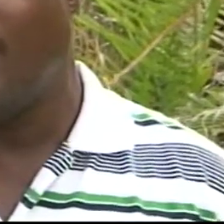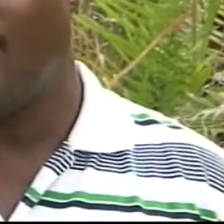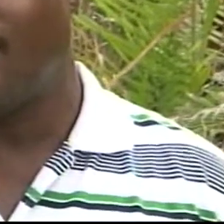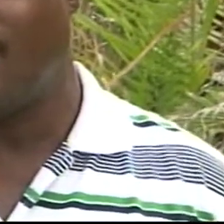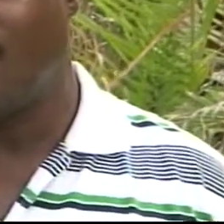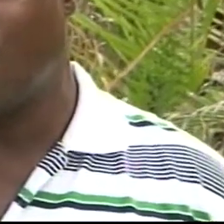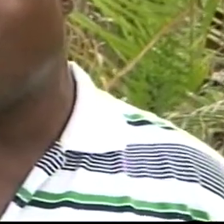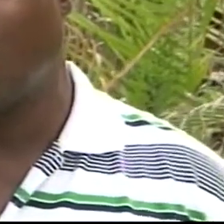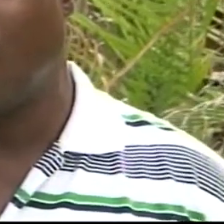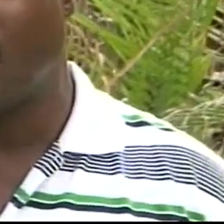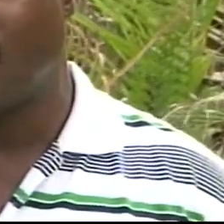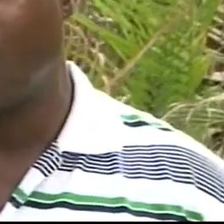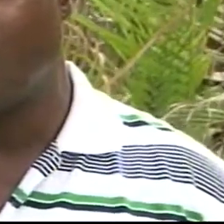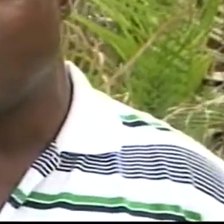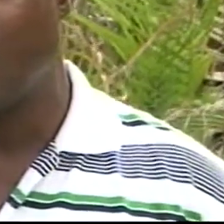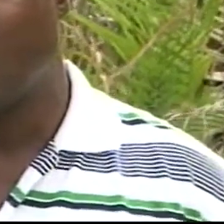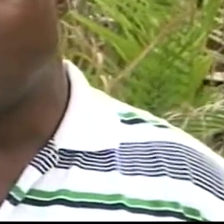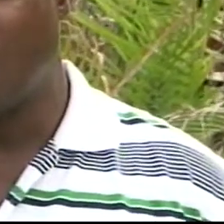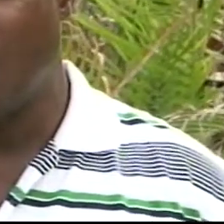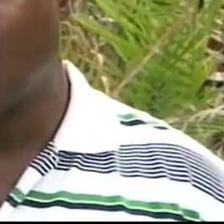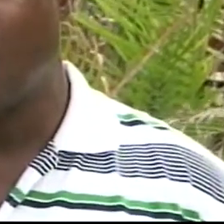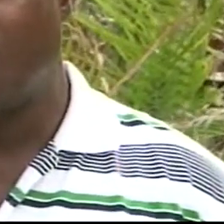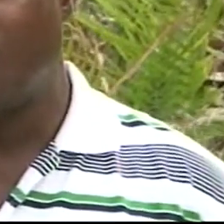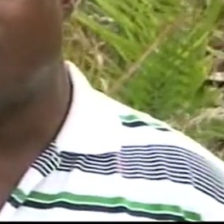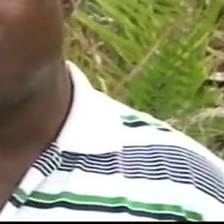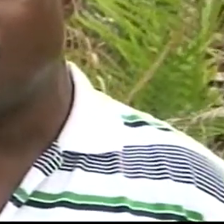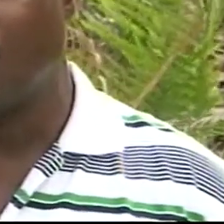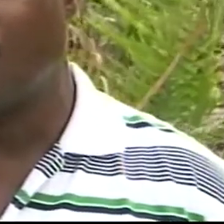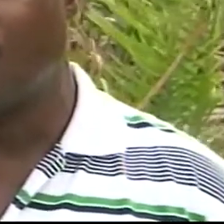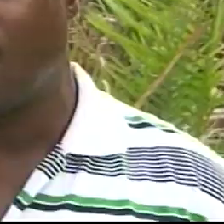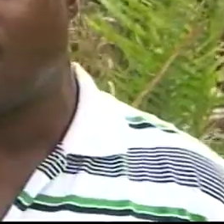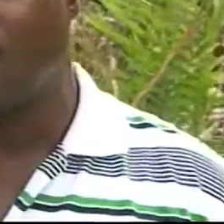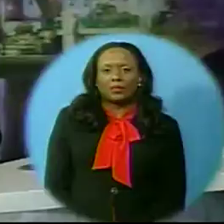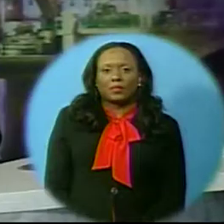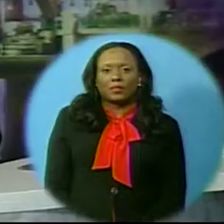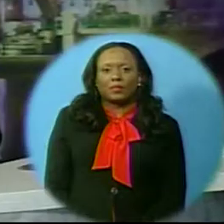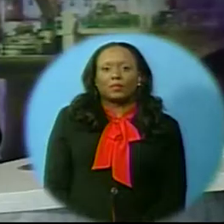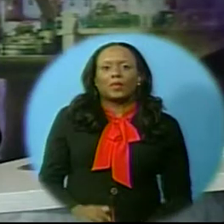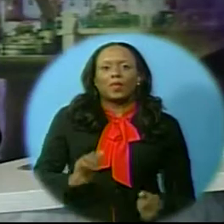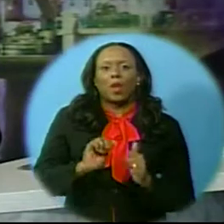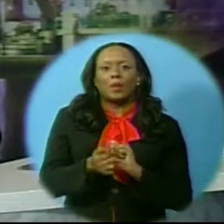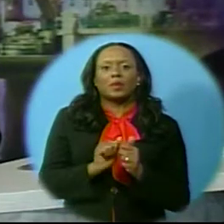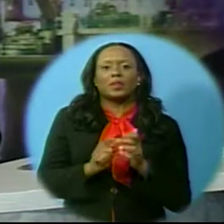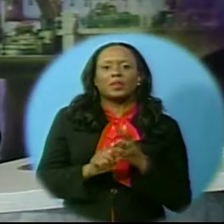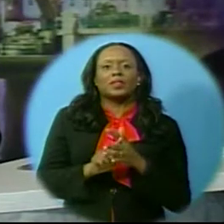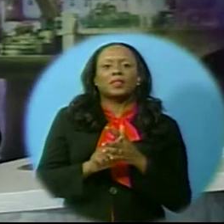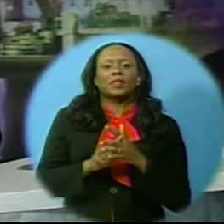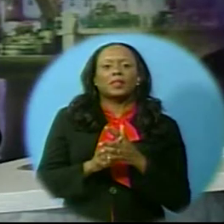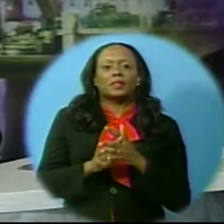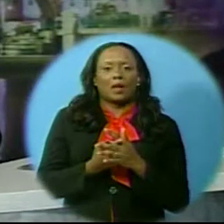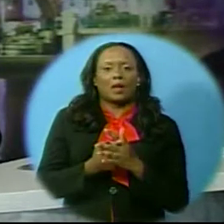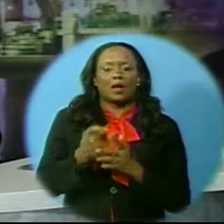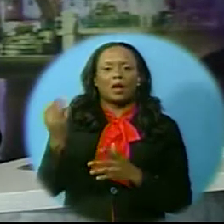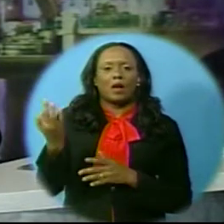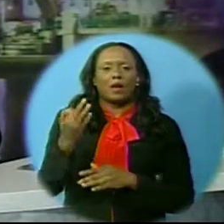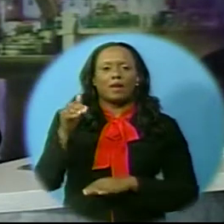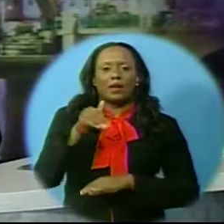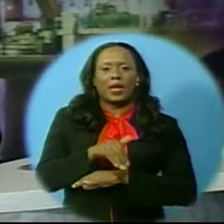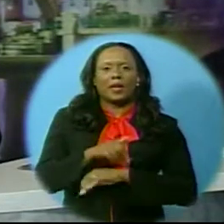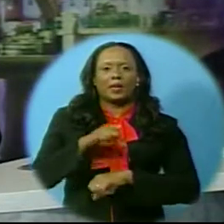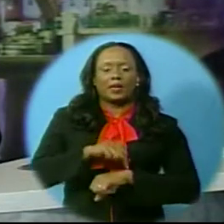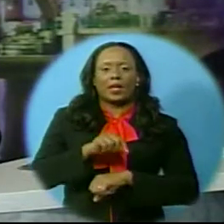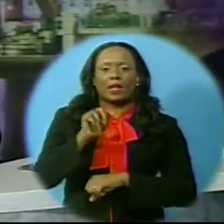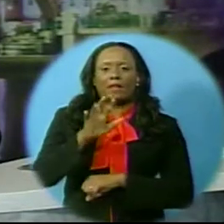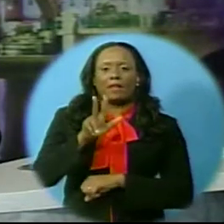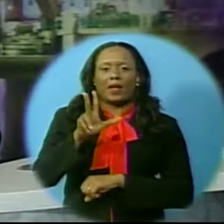Barbados. And they said they're going to do it at this tournament. So that will be the keenest competition. The tournament starts with the opening ceremony on